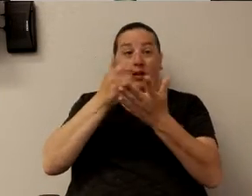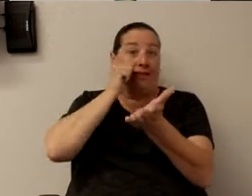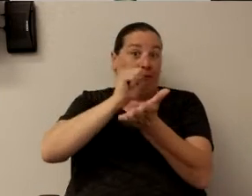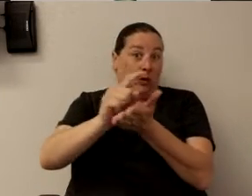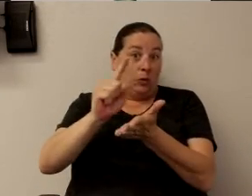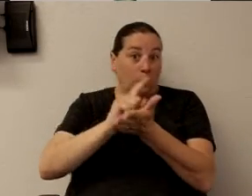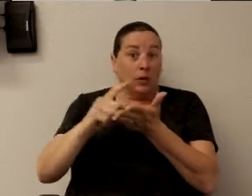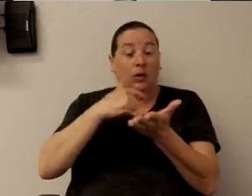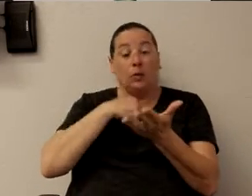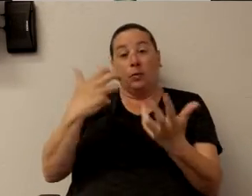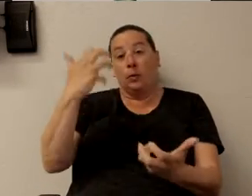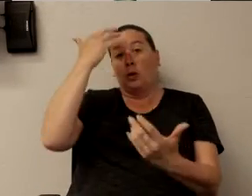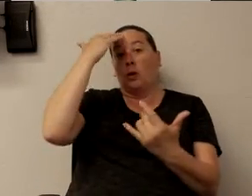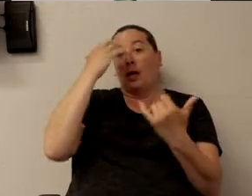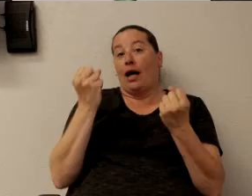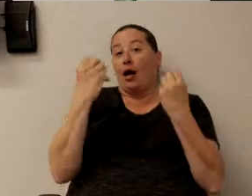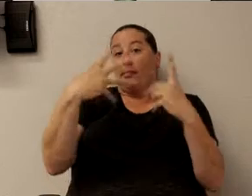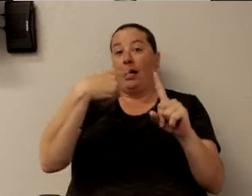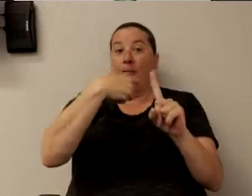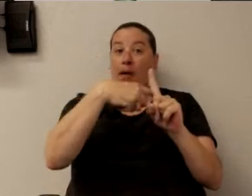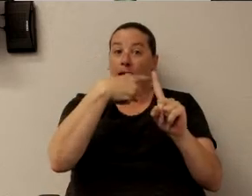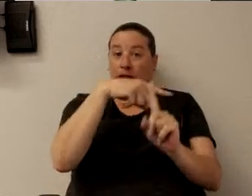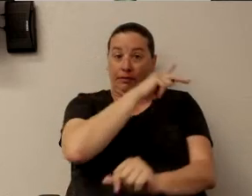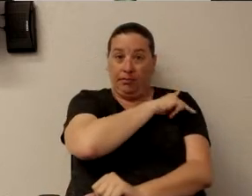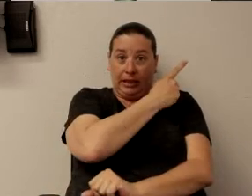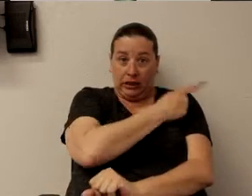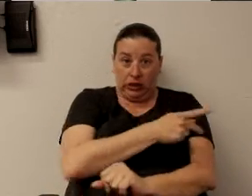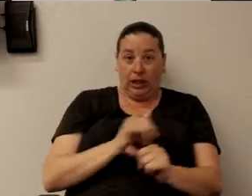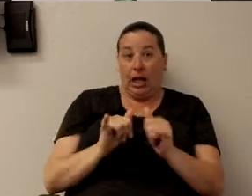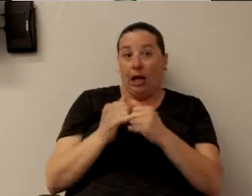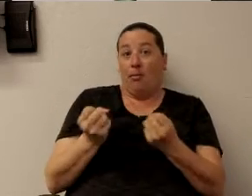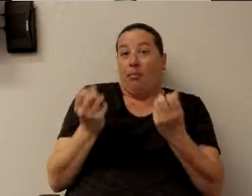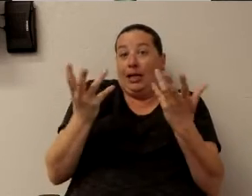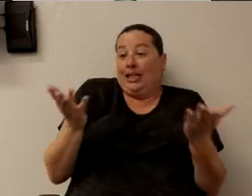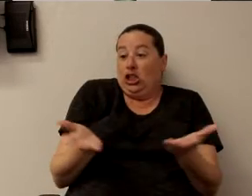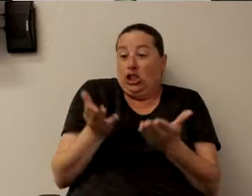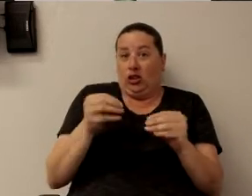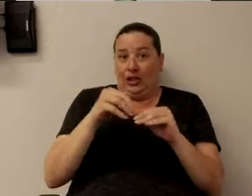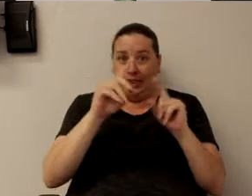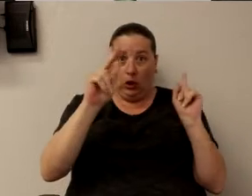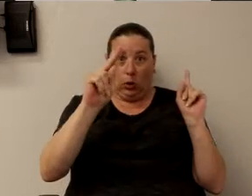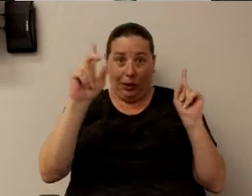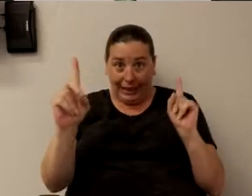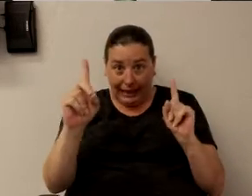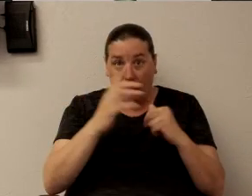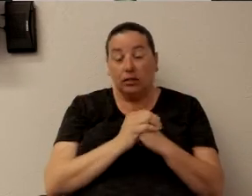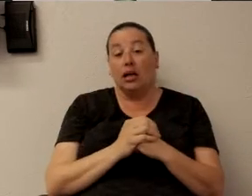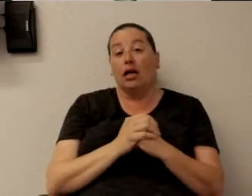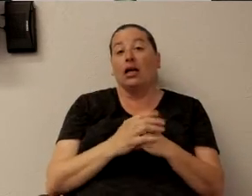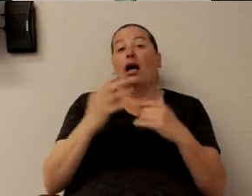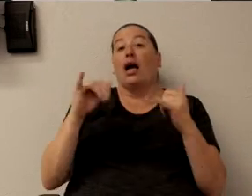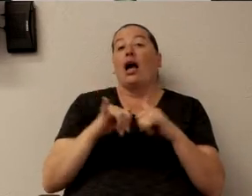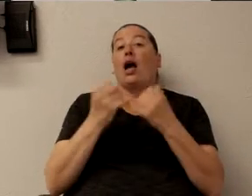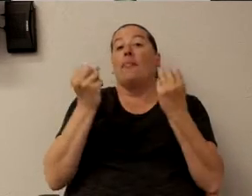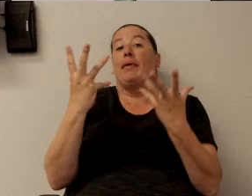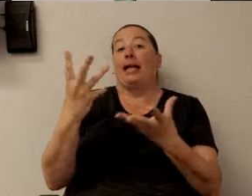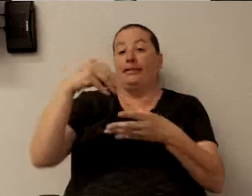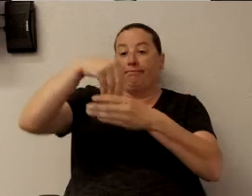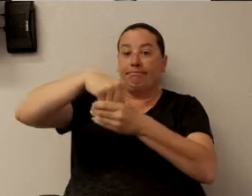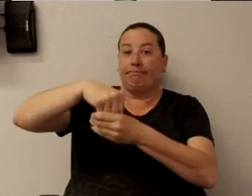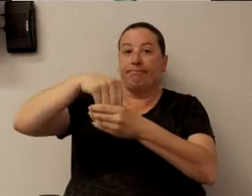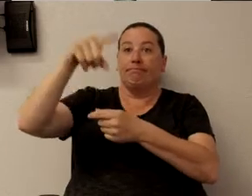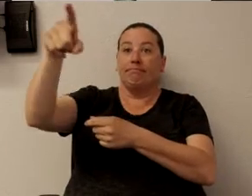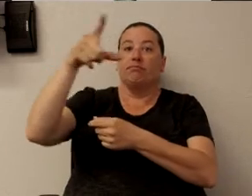we want to know how many positive patients are in the county, how many are here with us at Kaweah Delta, how many inpatients we have